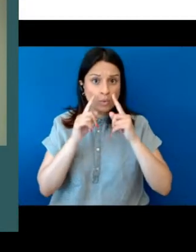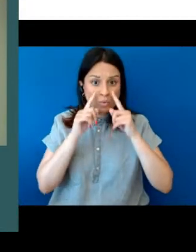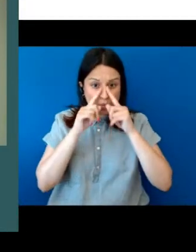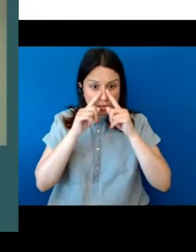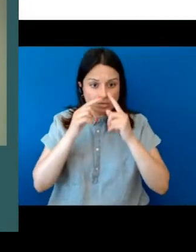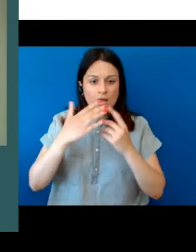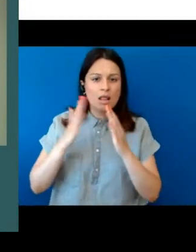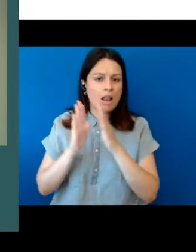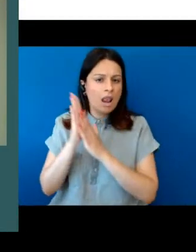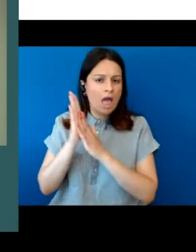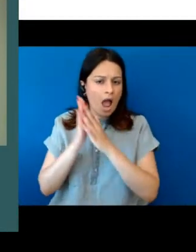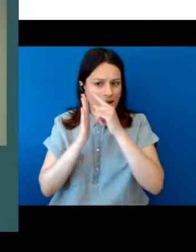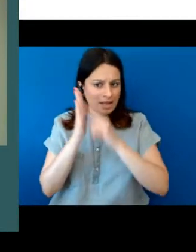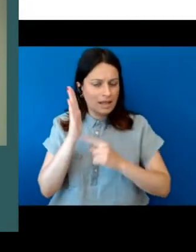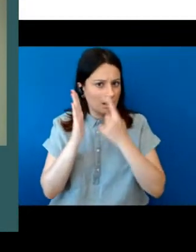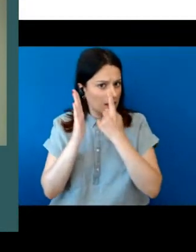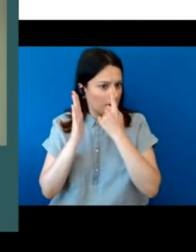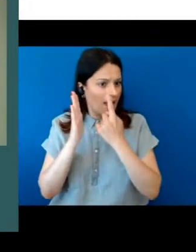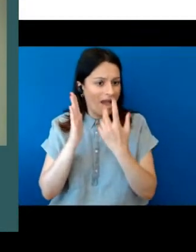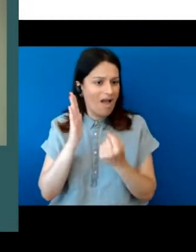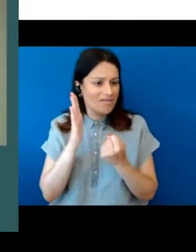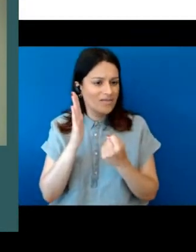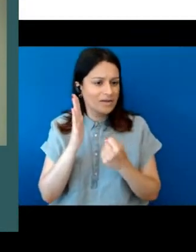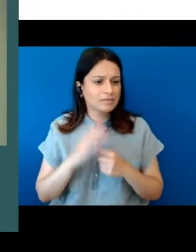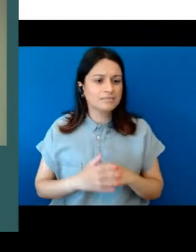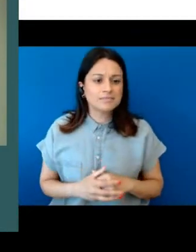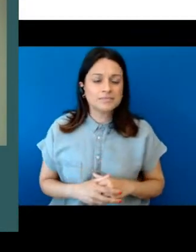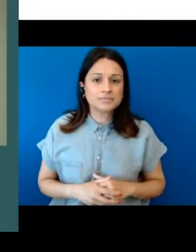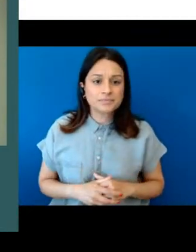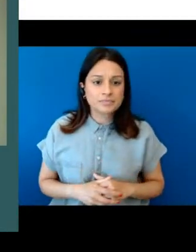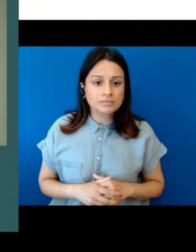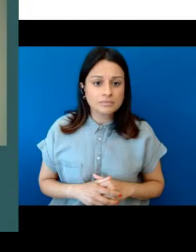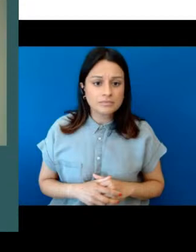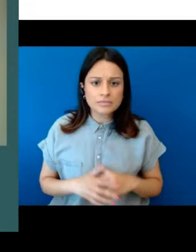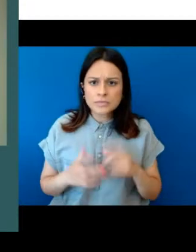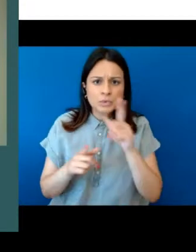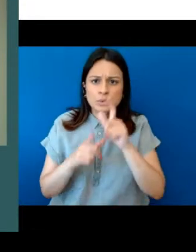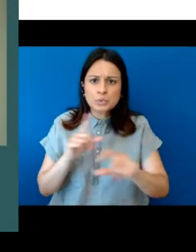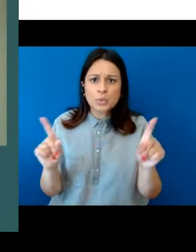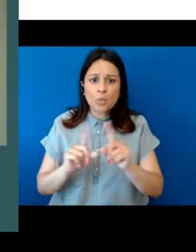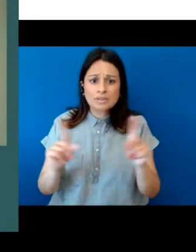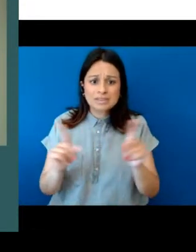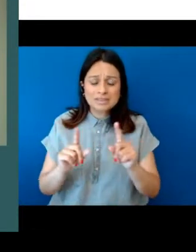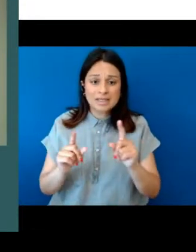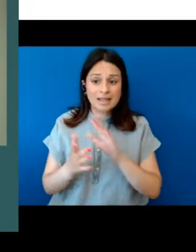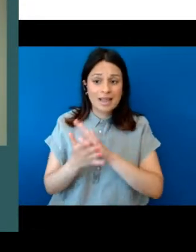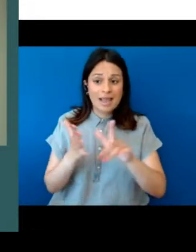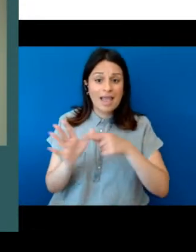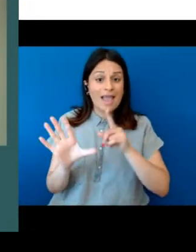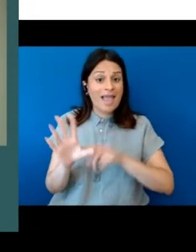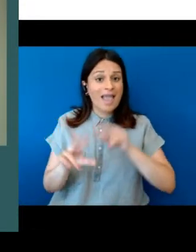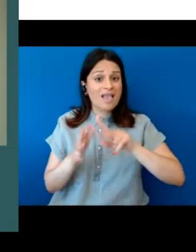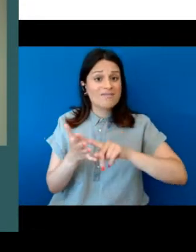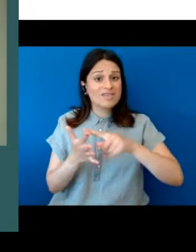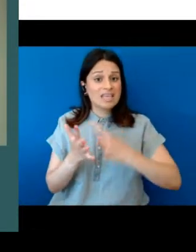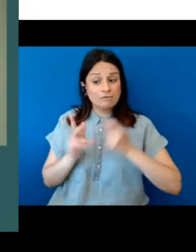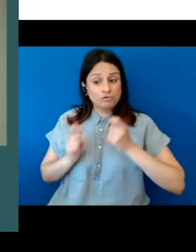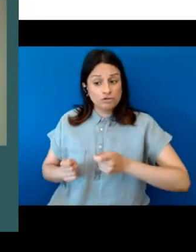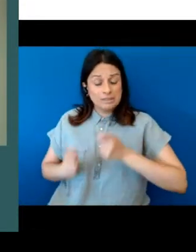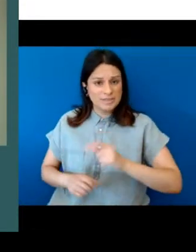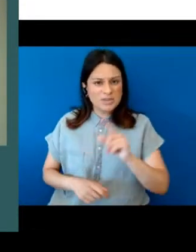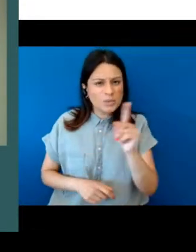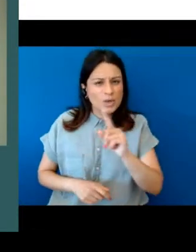The best thing to do in that situation would be to give hay fever treatment. And I would give probably an